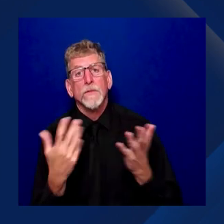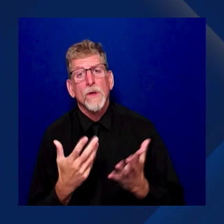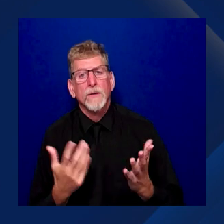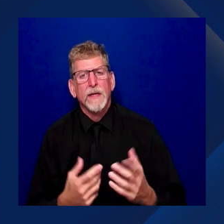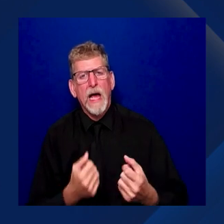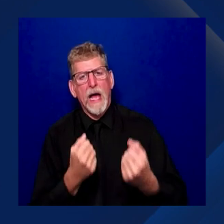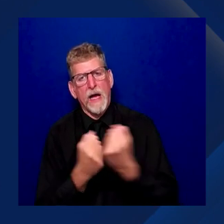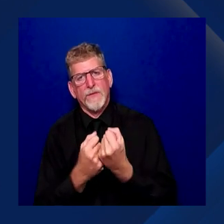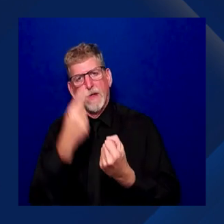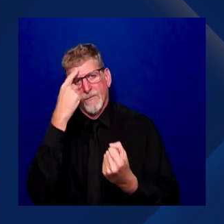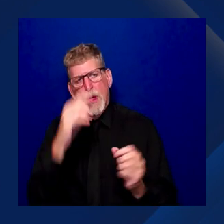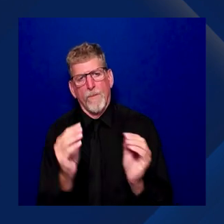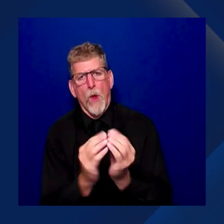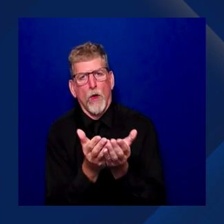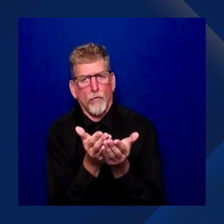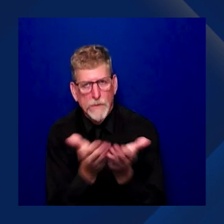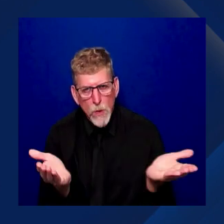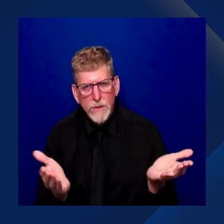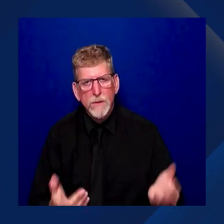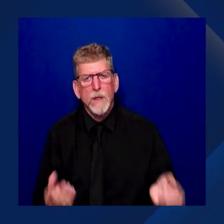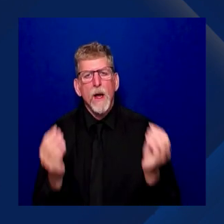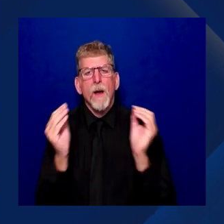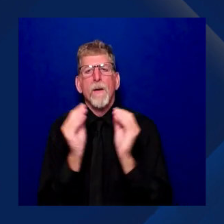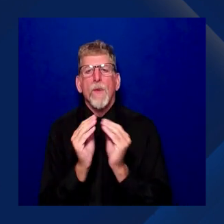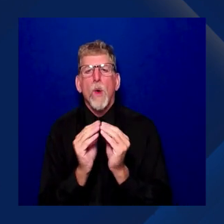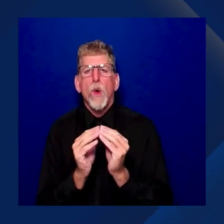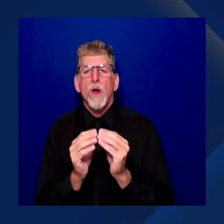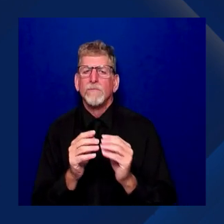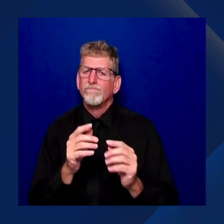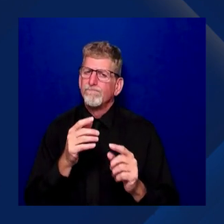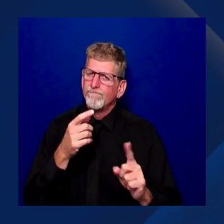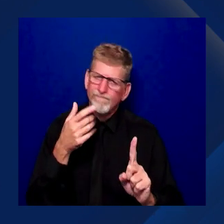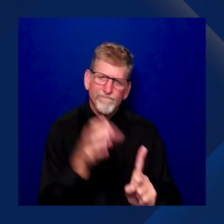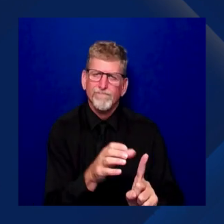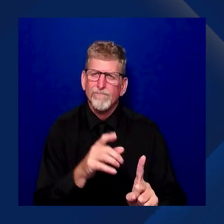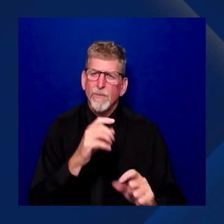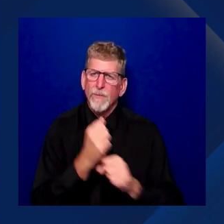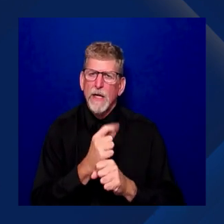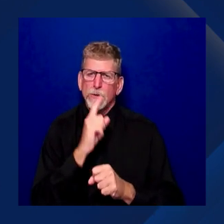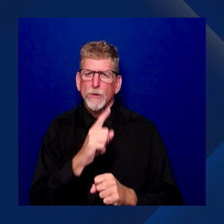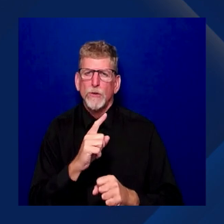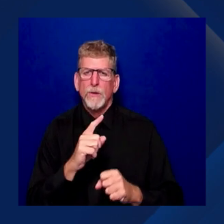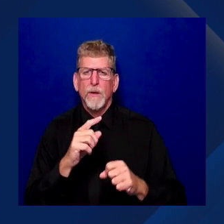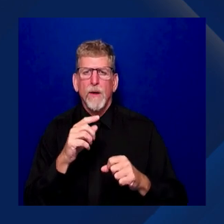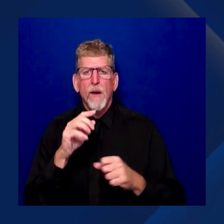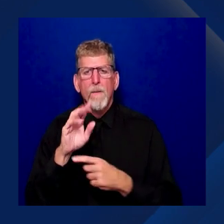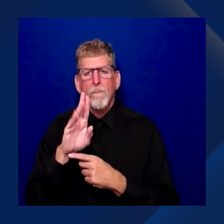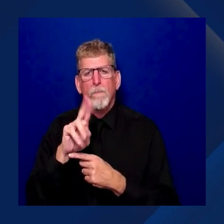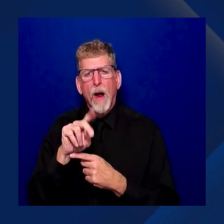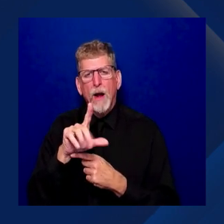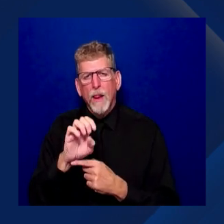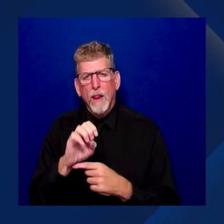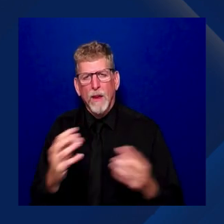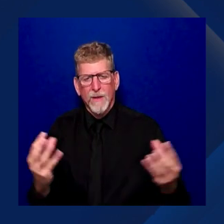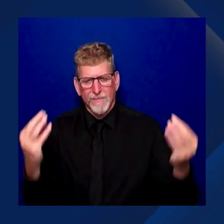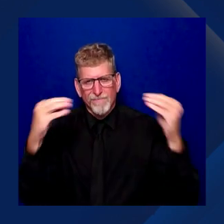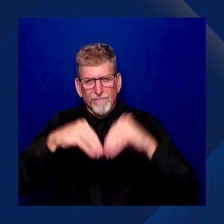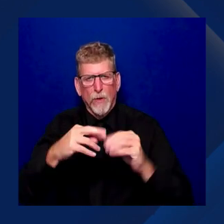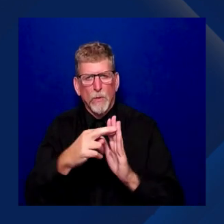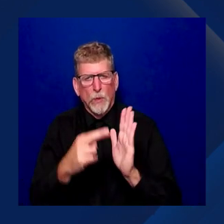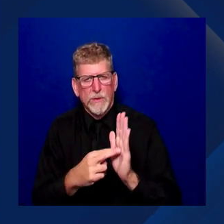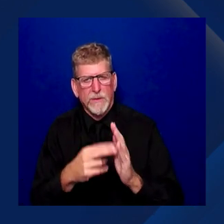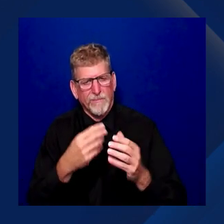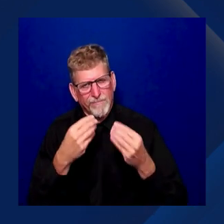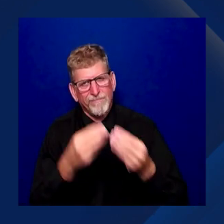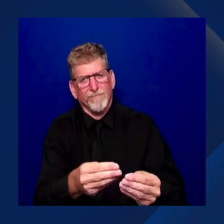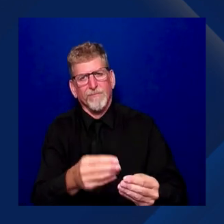bundles and standardized protocols, training of Native providers in tribal affiliated areas, and funds allocated to improve infrastructure